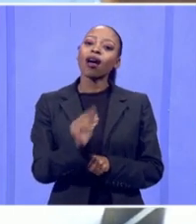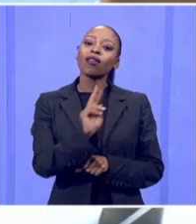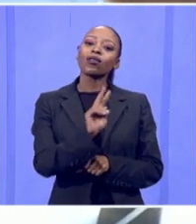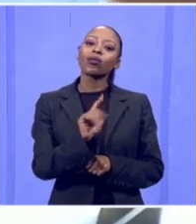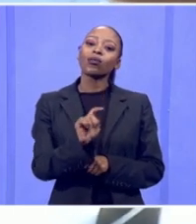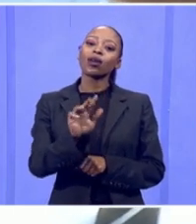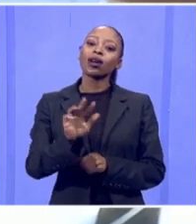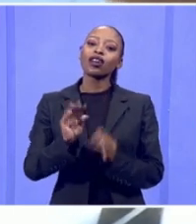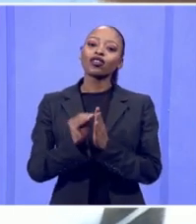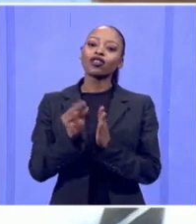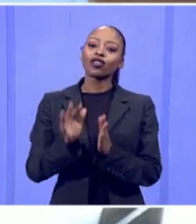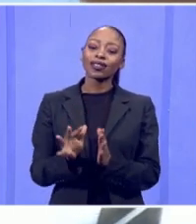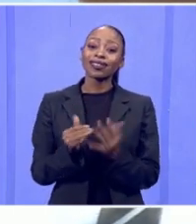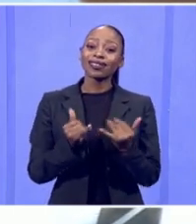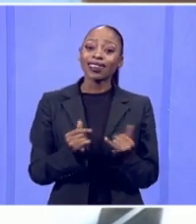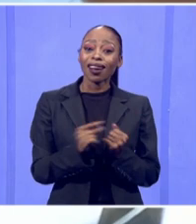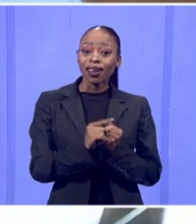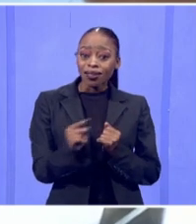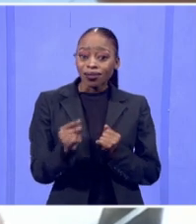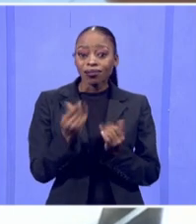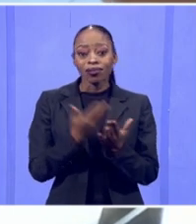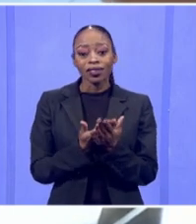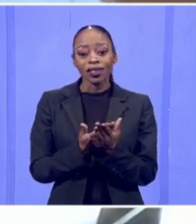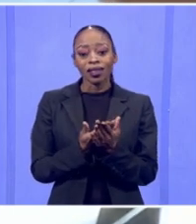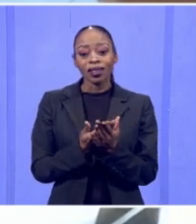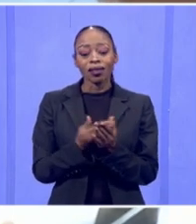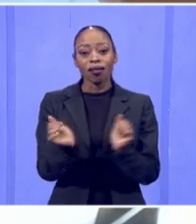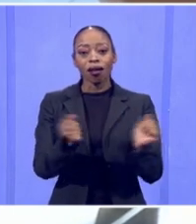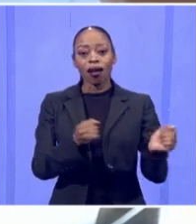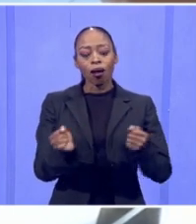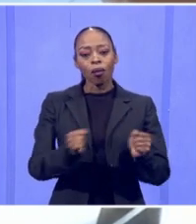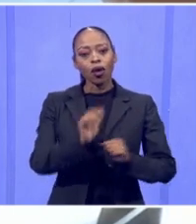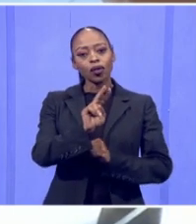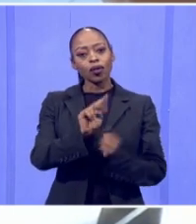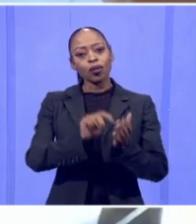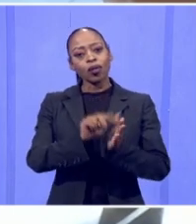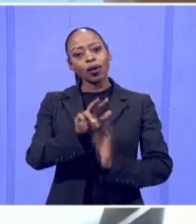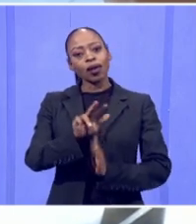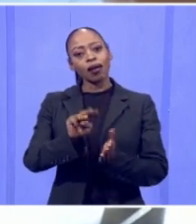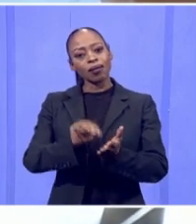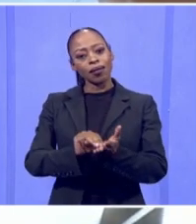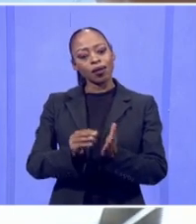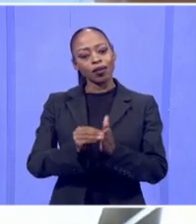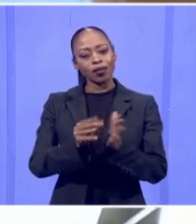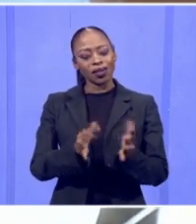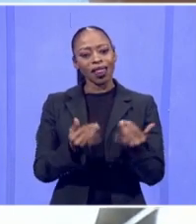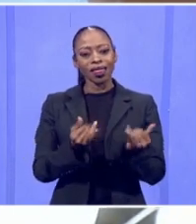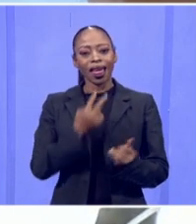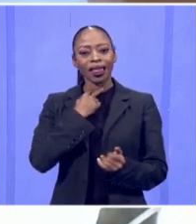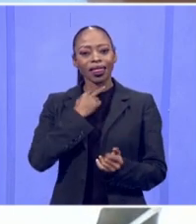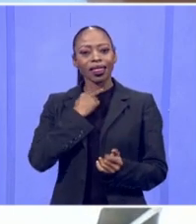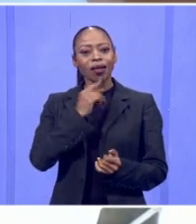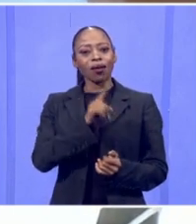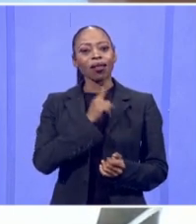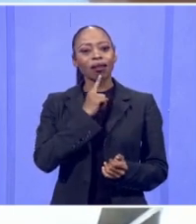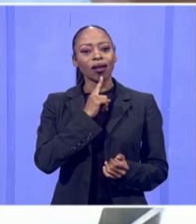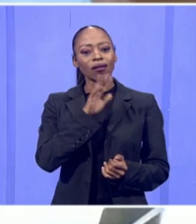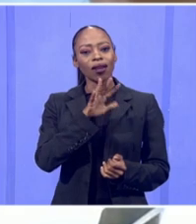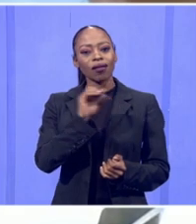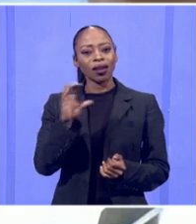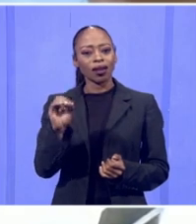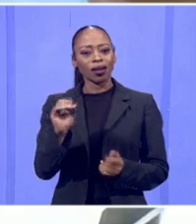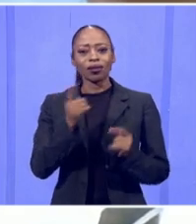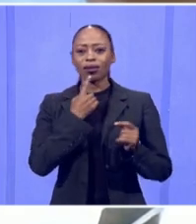million learners, if they've been able to put 2.8 million learners, they were unable to have 1,500. You can't